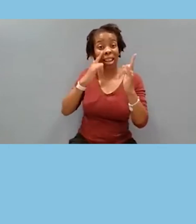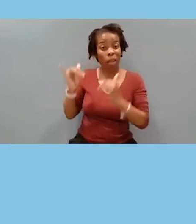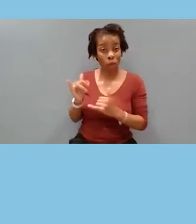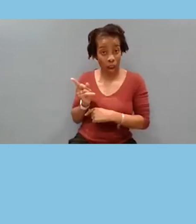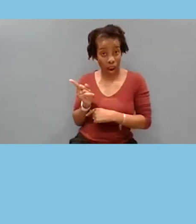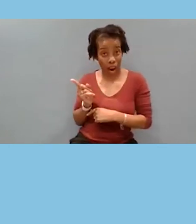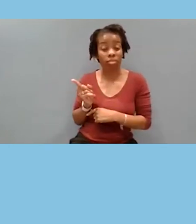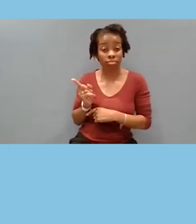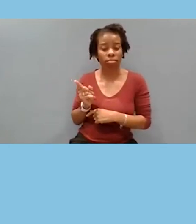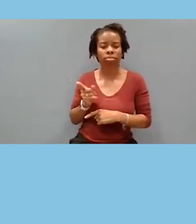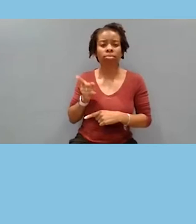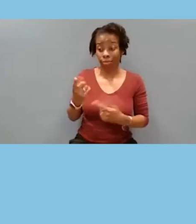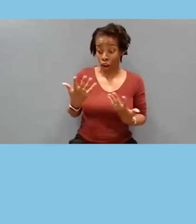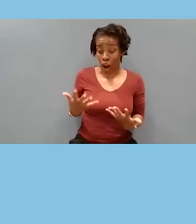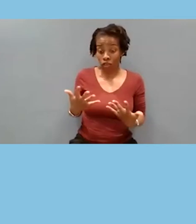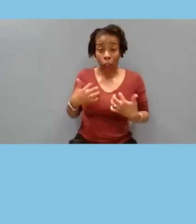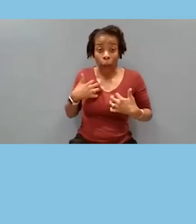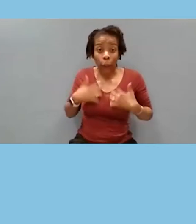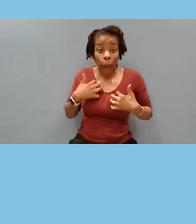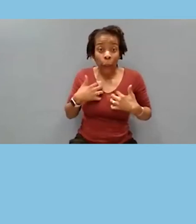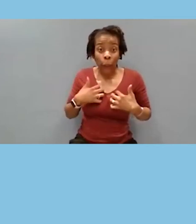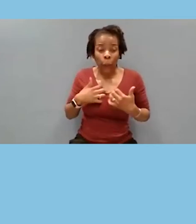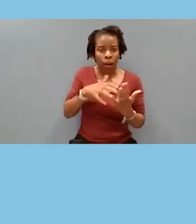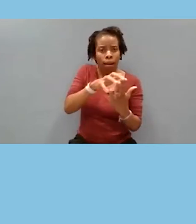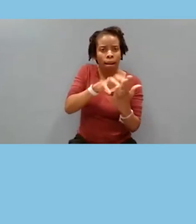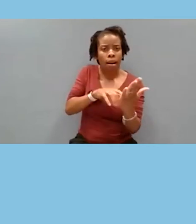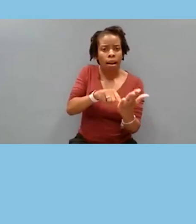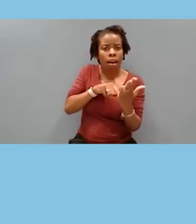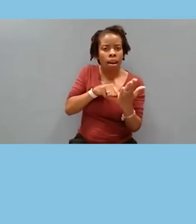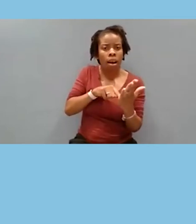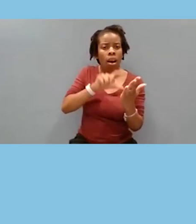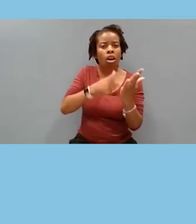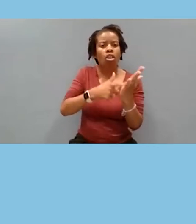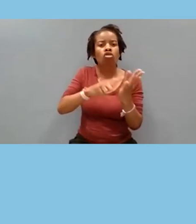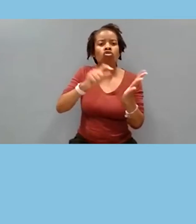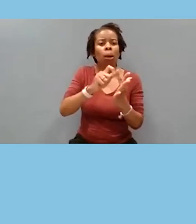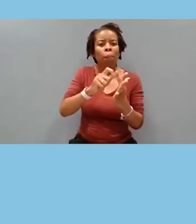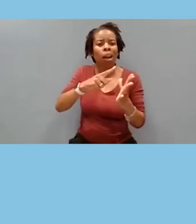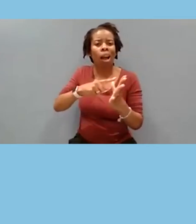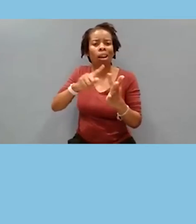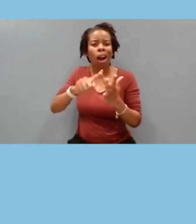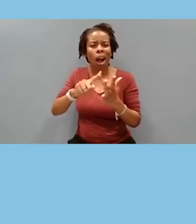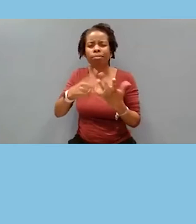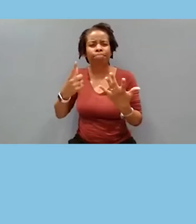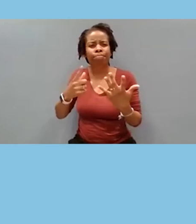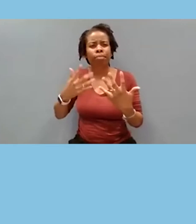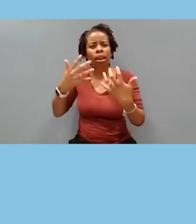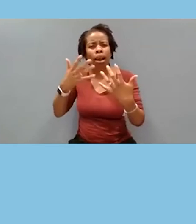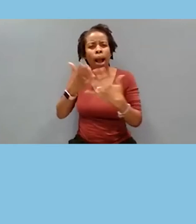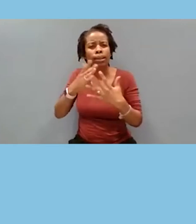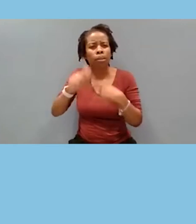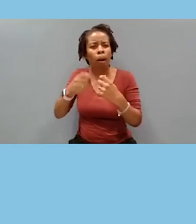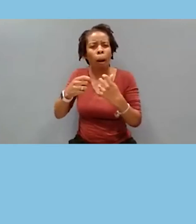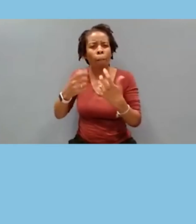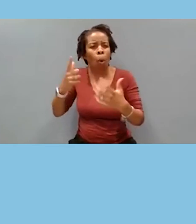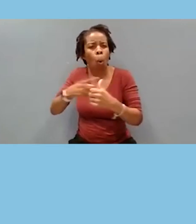her eagerly anticipated first manuscript, CRIP AI, The Automation of Access. As I think should